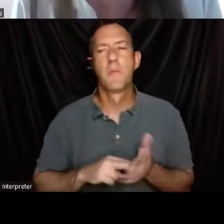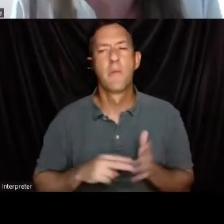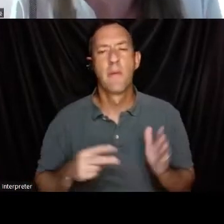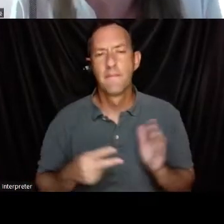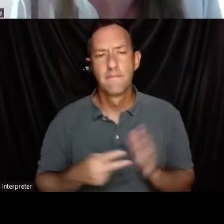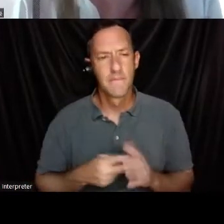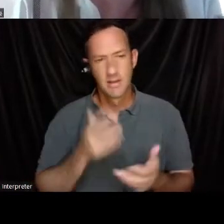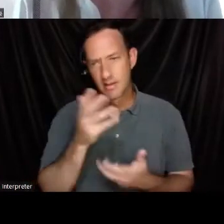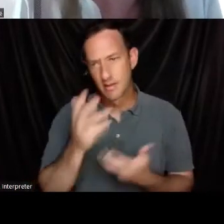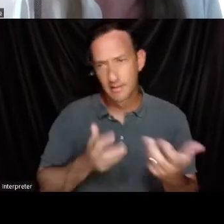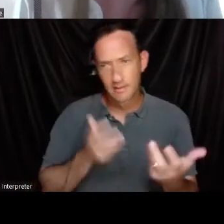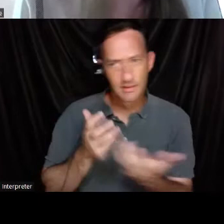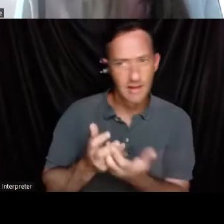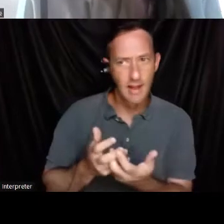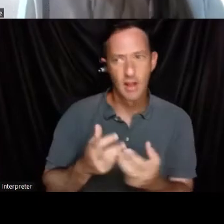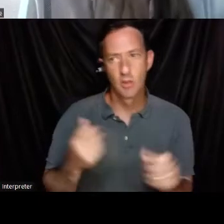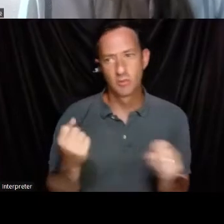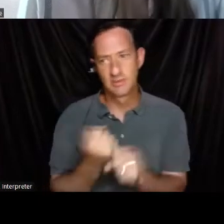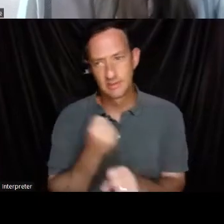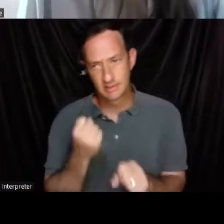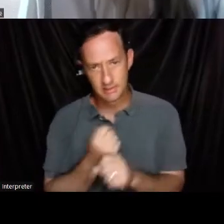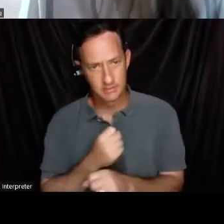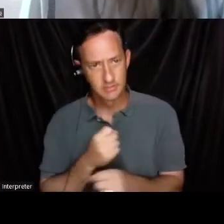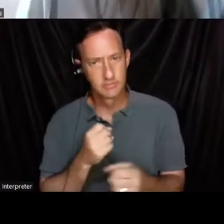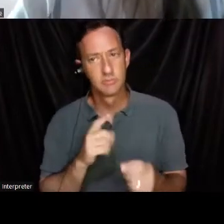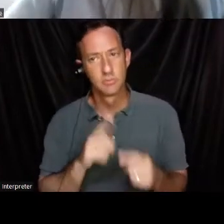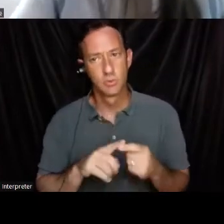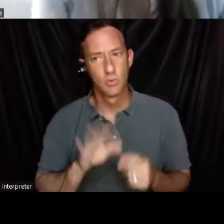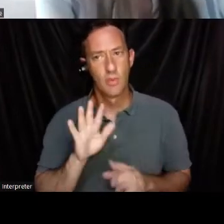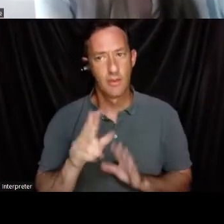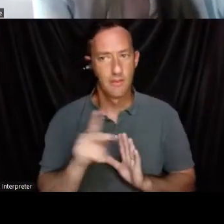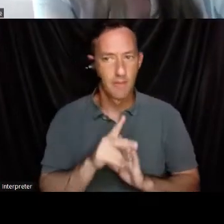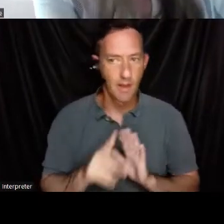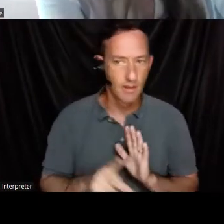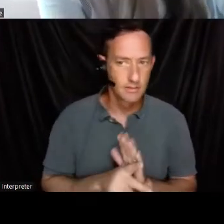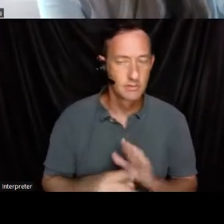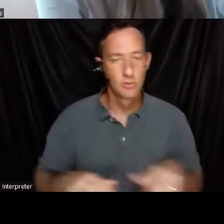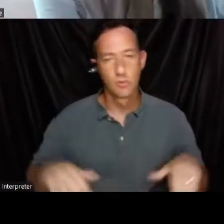tailoring your statistics specifically to the policy or practice? Well,